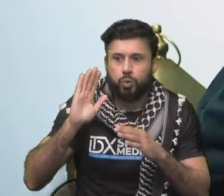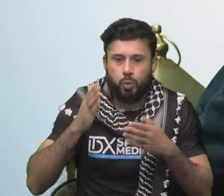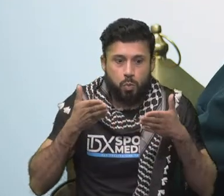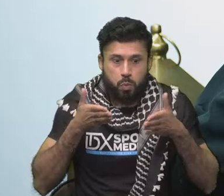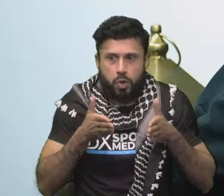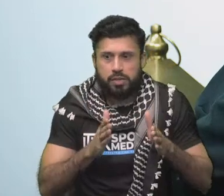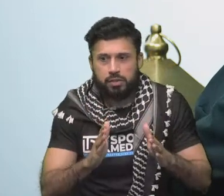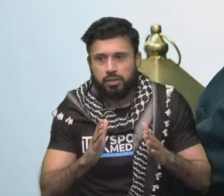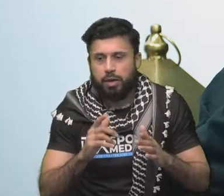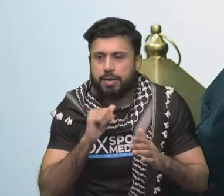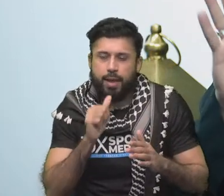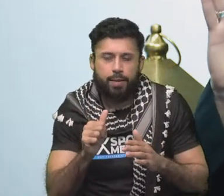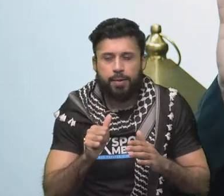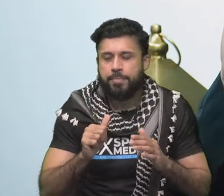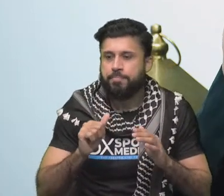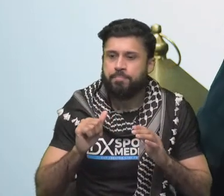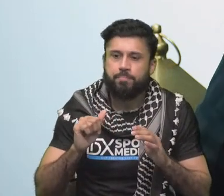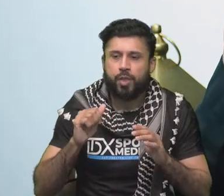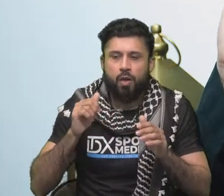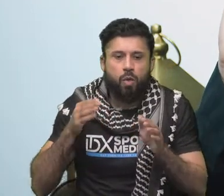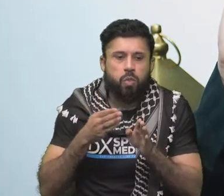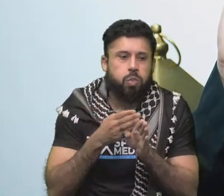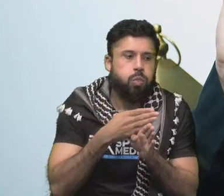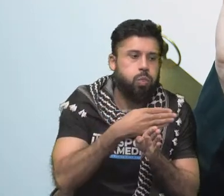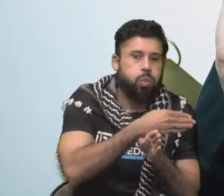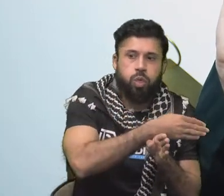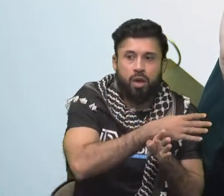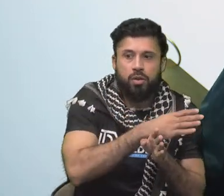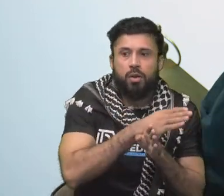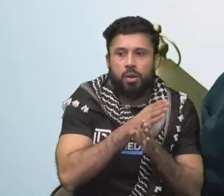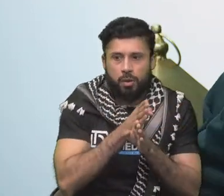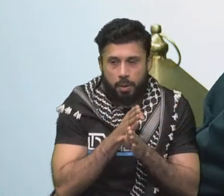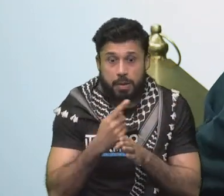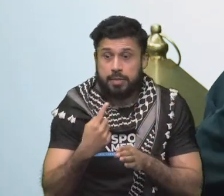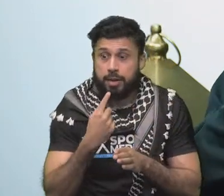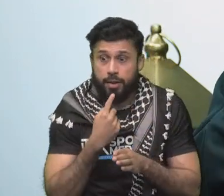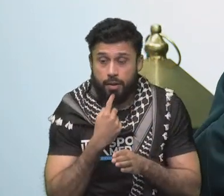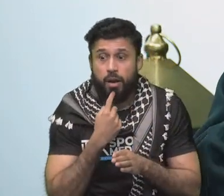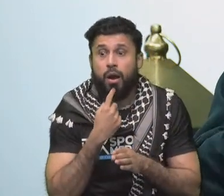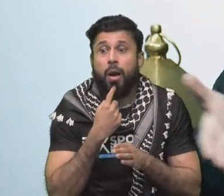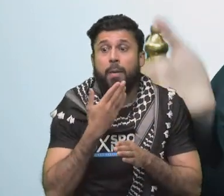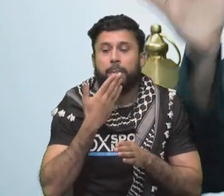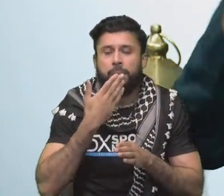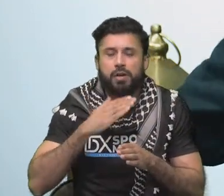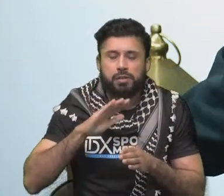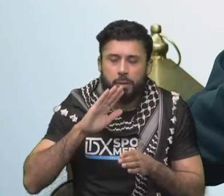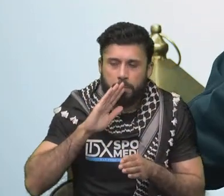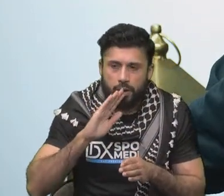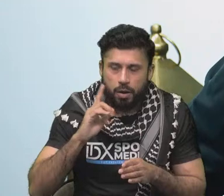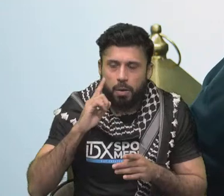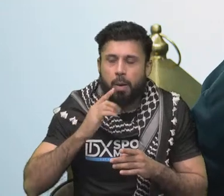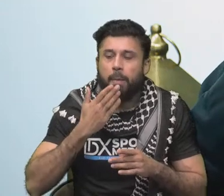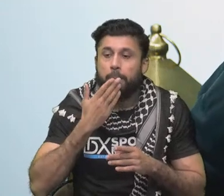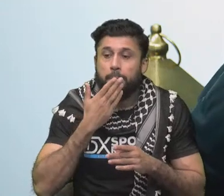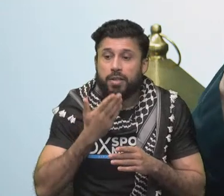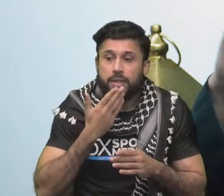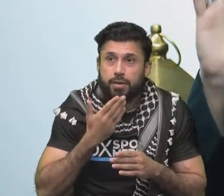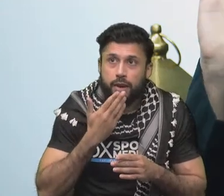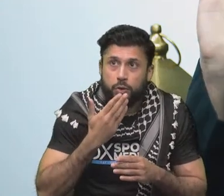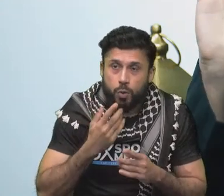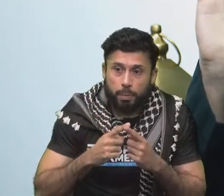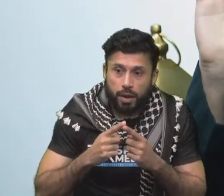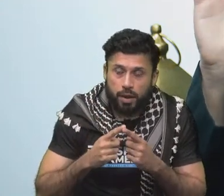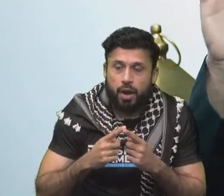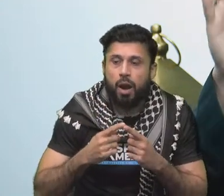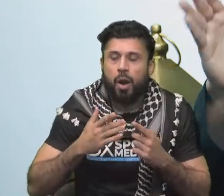it's a breath of alhamdulillah, a breath of relief. And that's where at the end of your life, then you have this